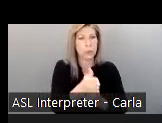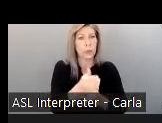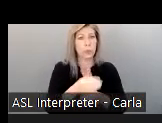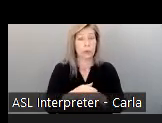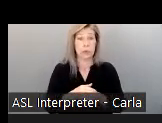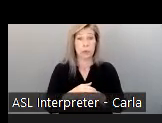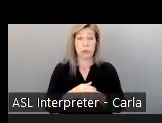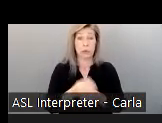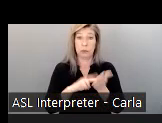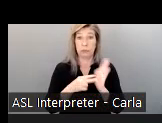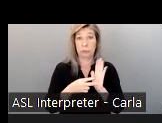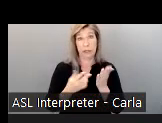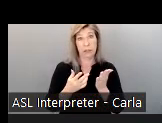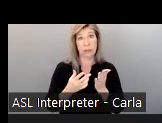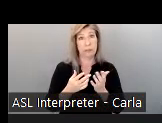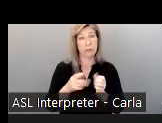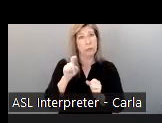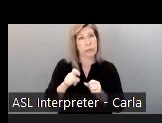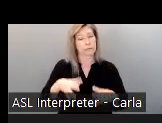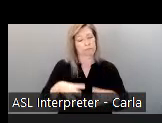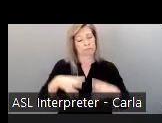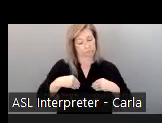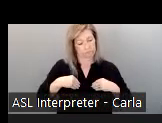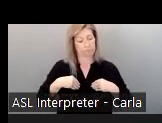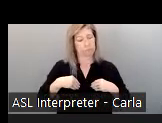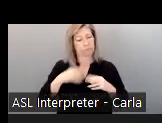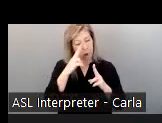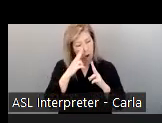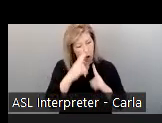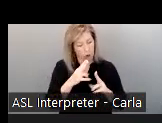be honored for that before we change it.